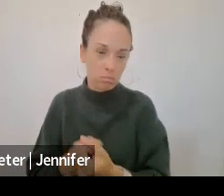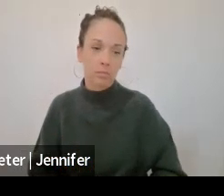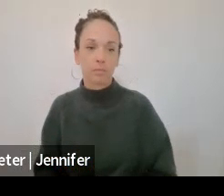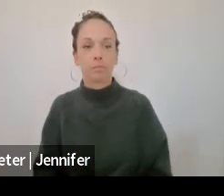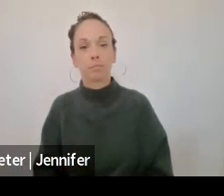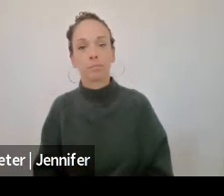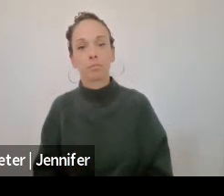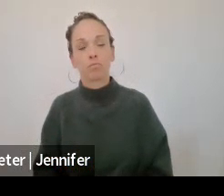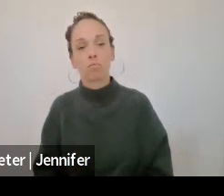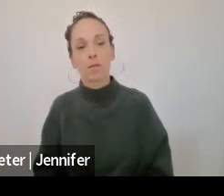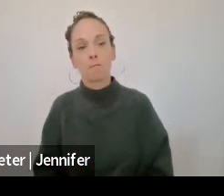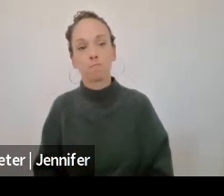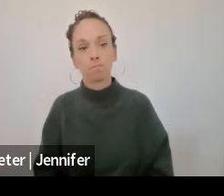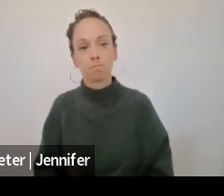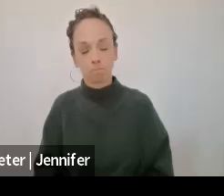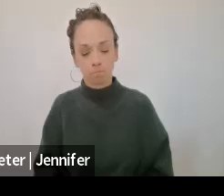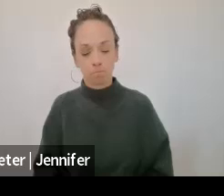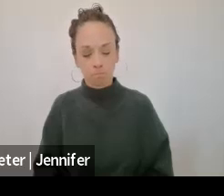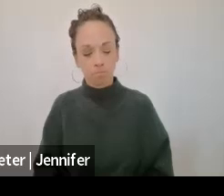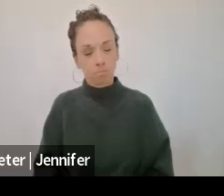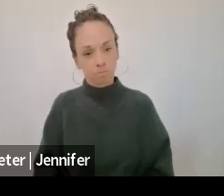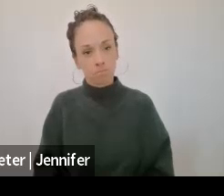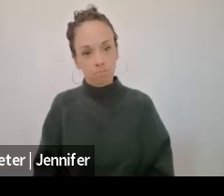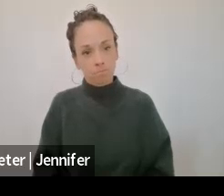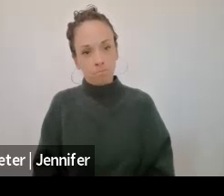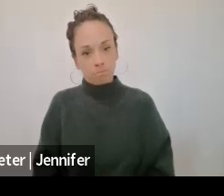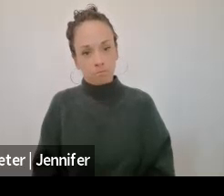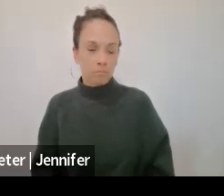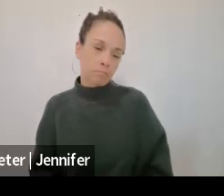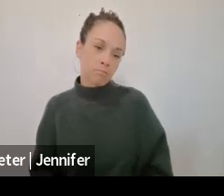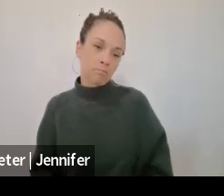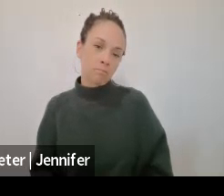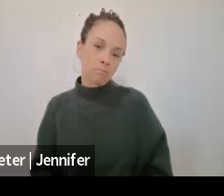All right. Okay. So for the